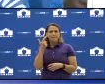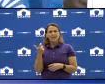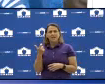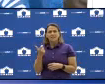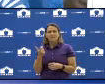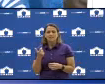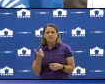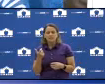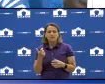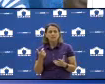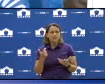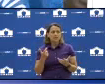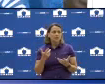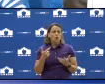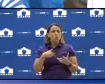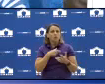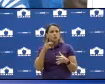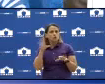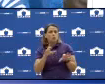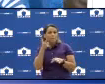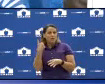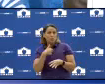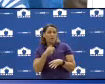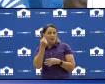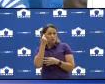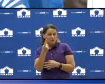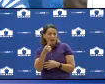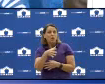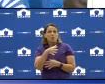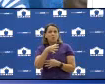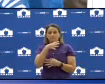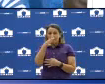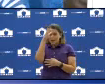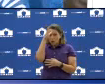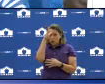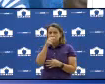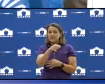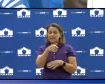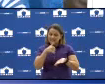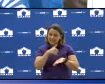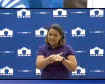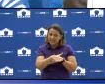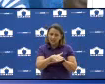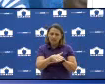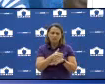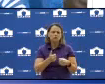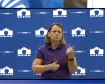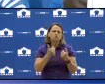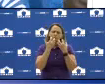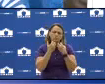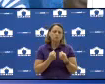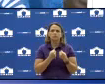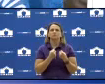Uvalde. We do it because we understand that the parents, you send your most treasured possession,